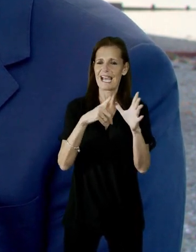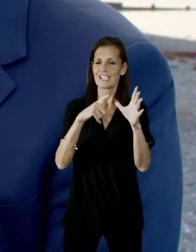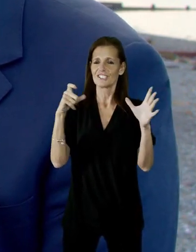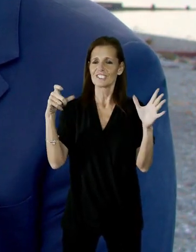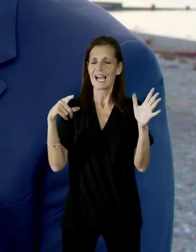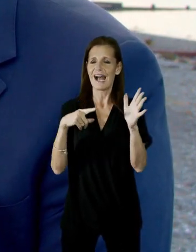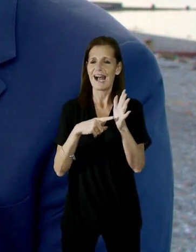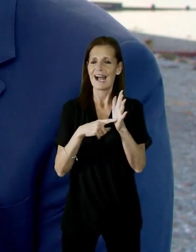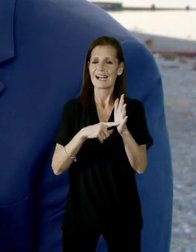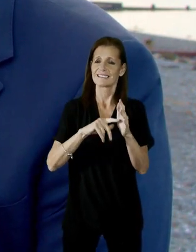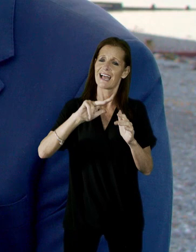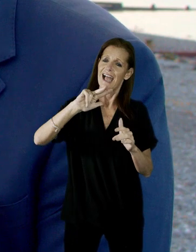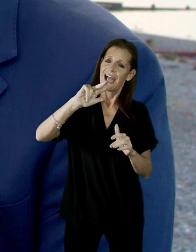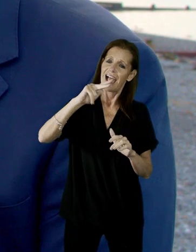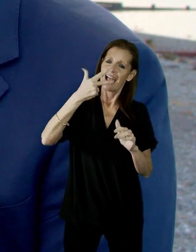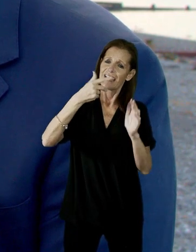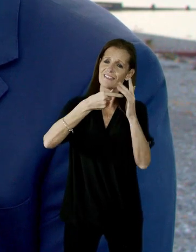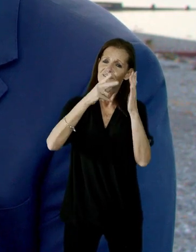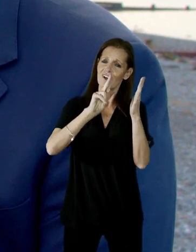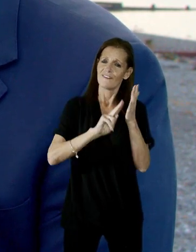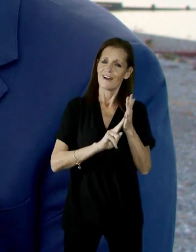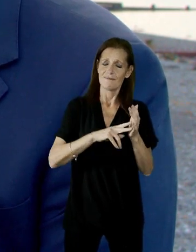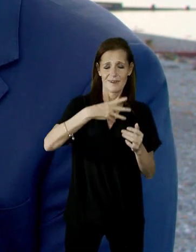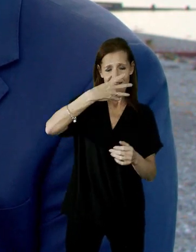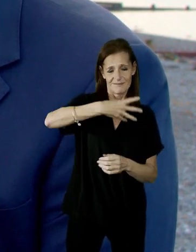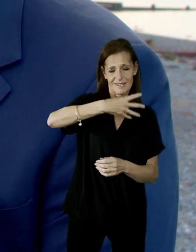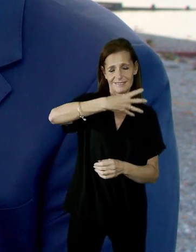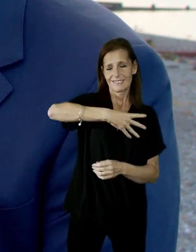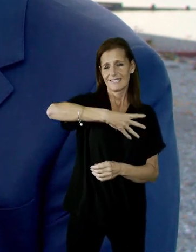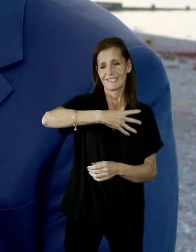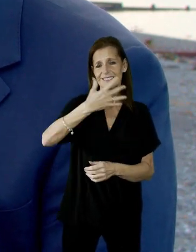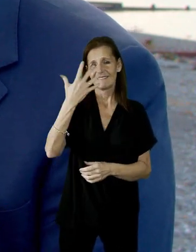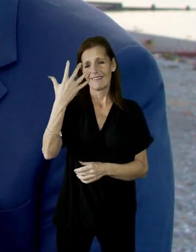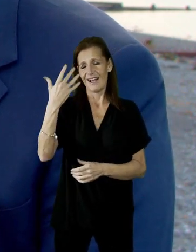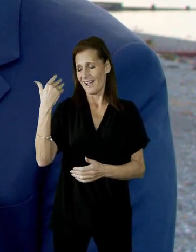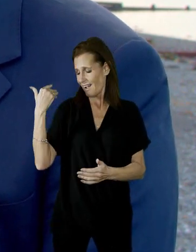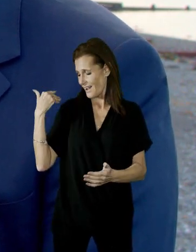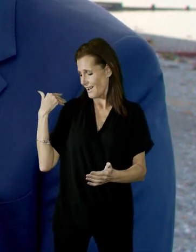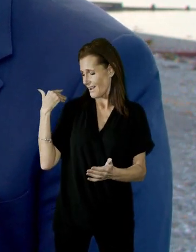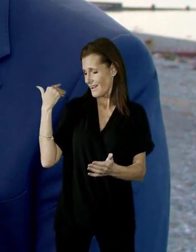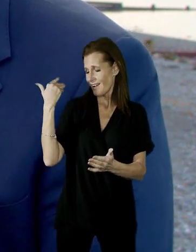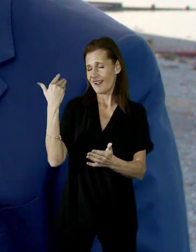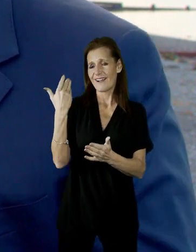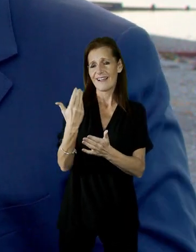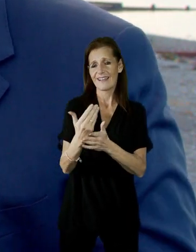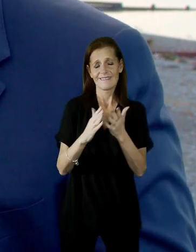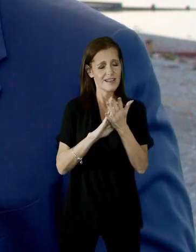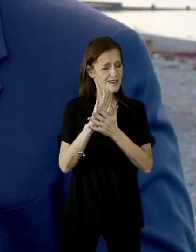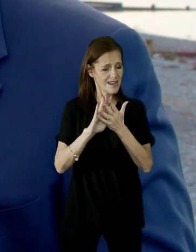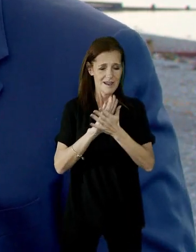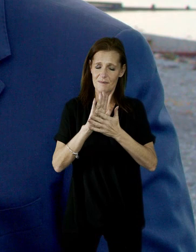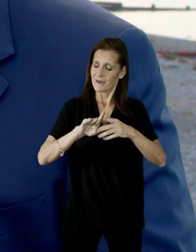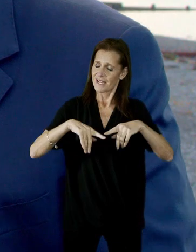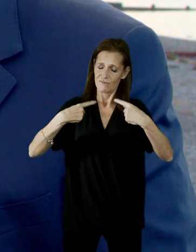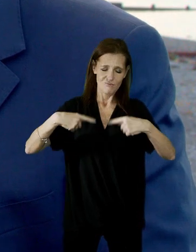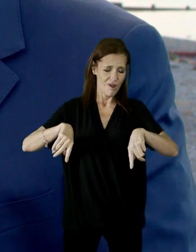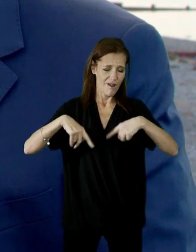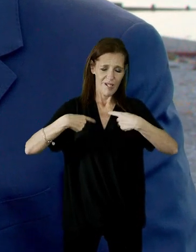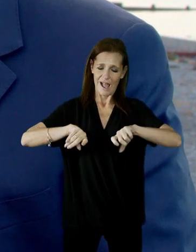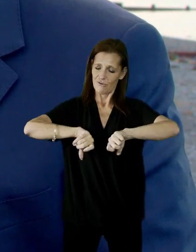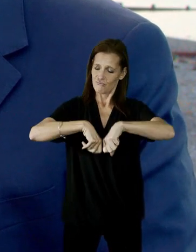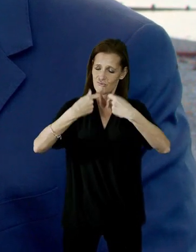8th of November 1995. The Landmark Act made it unlawful to discriminate against disabled